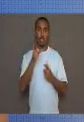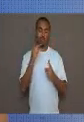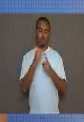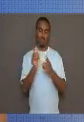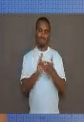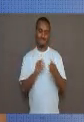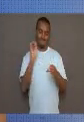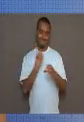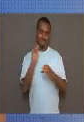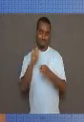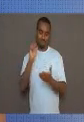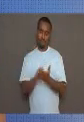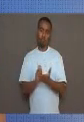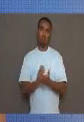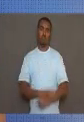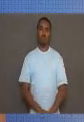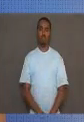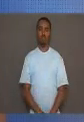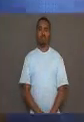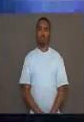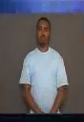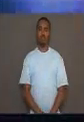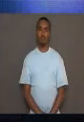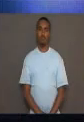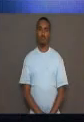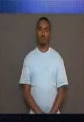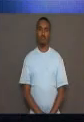your vocabulary notebook.